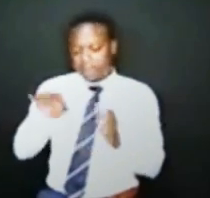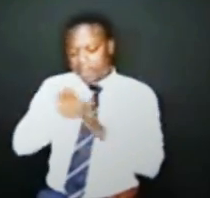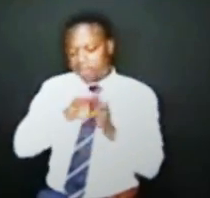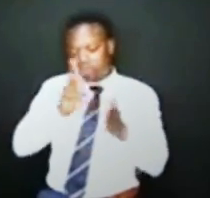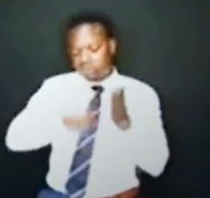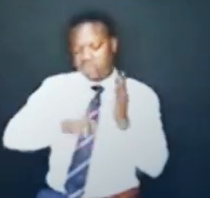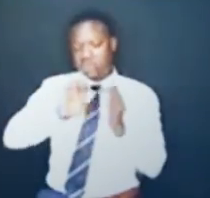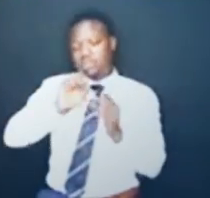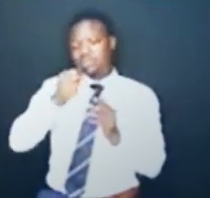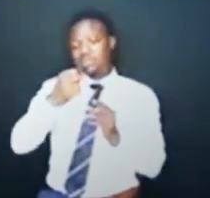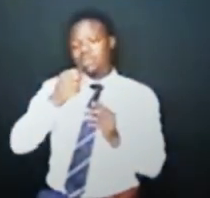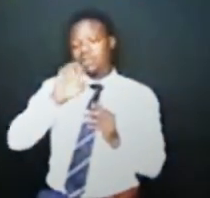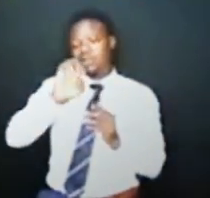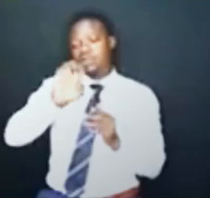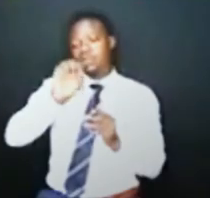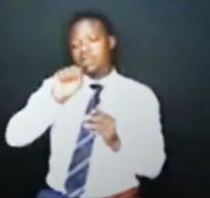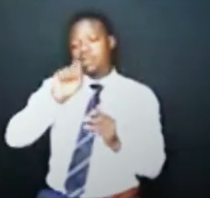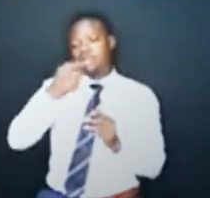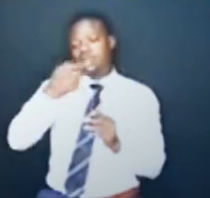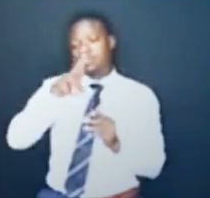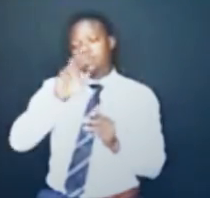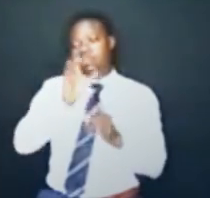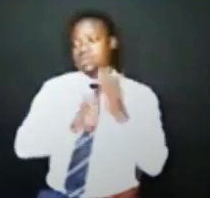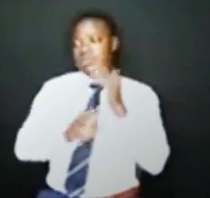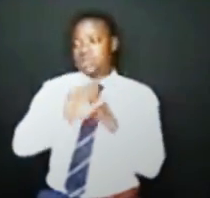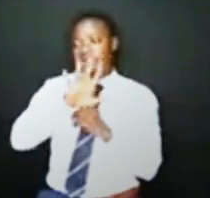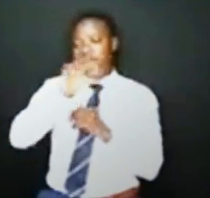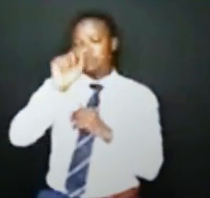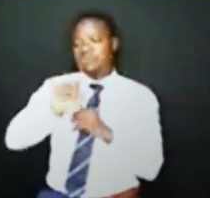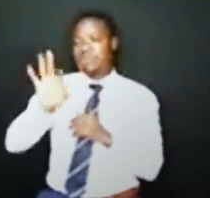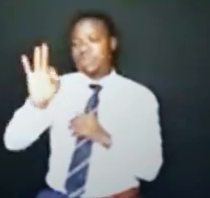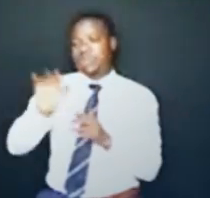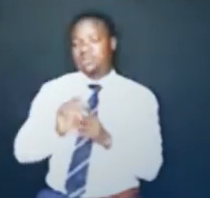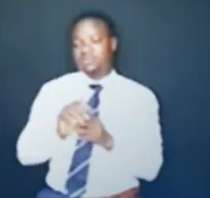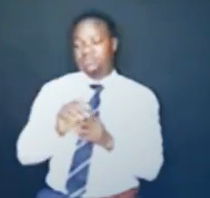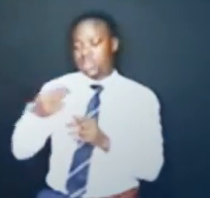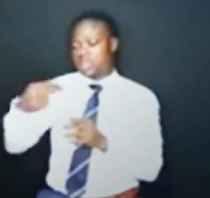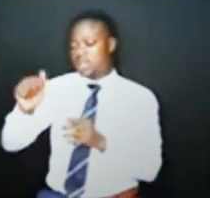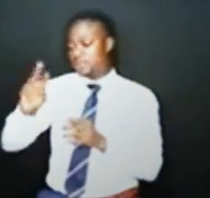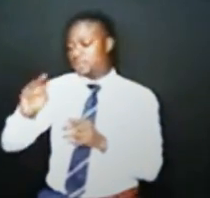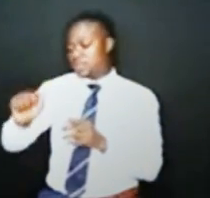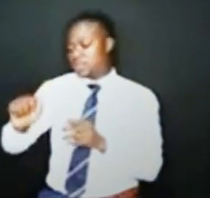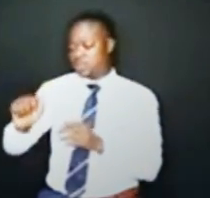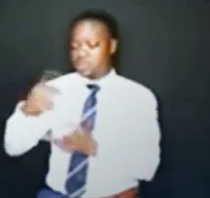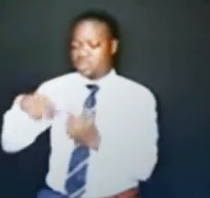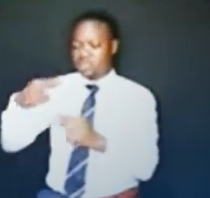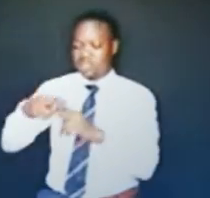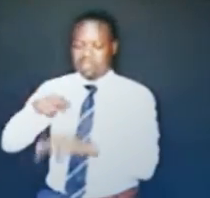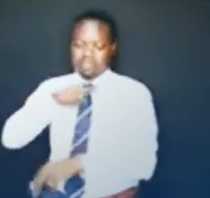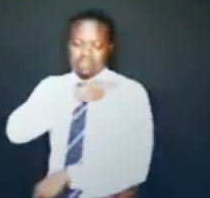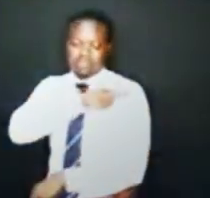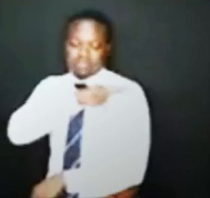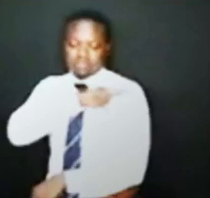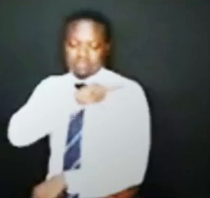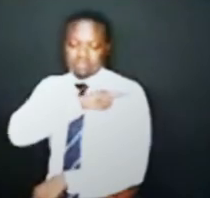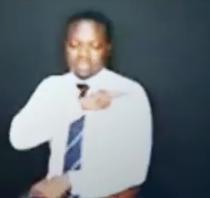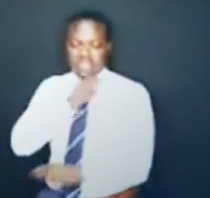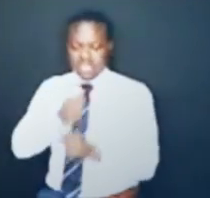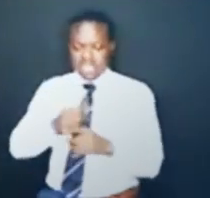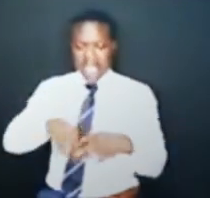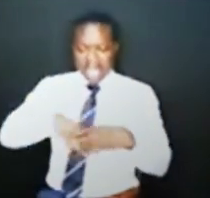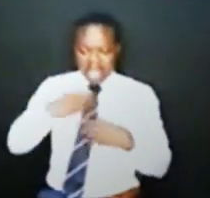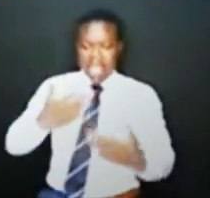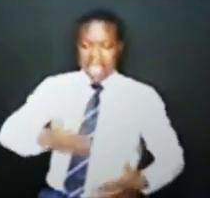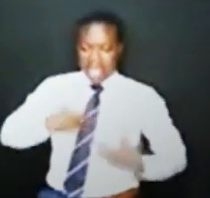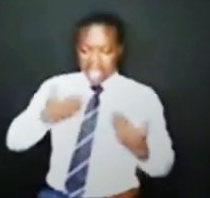verse 9. Esther 5 from verse 9. Haman went out that day happy and